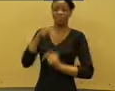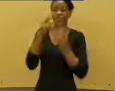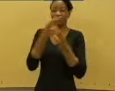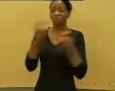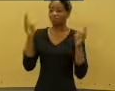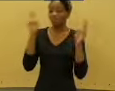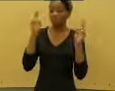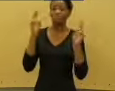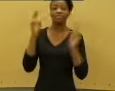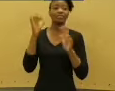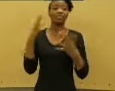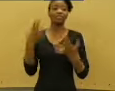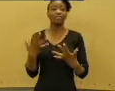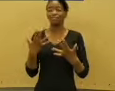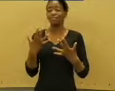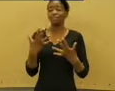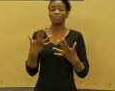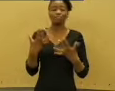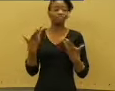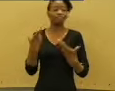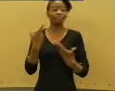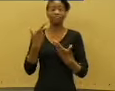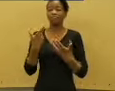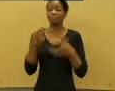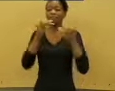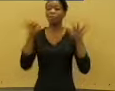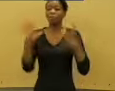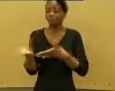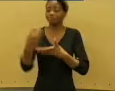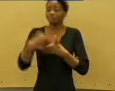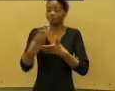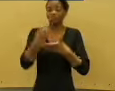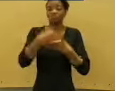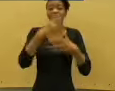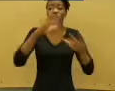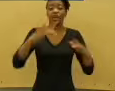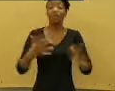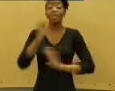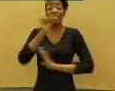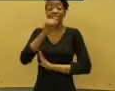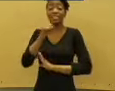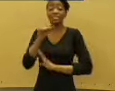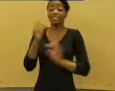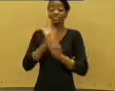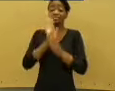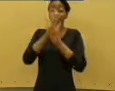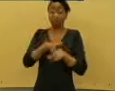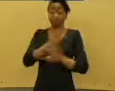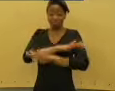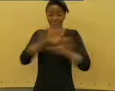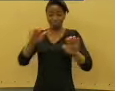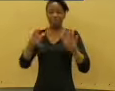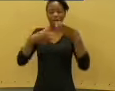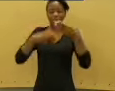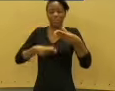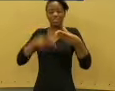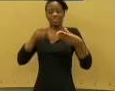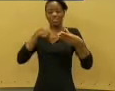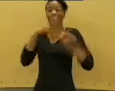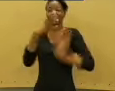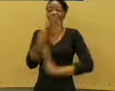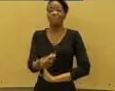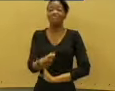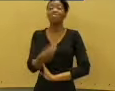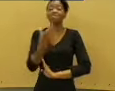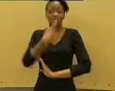as how do we include people better? Like, we have the anti-discrimination policy, but the main difference between the anti-discrimination policy